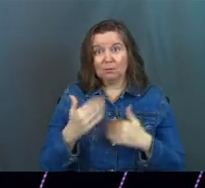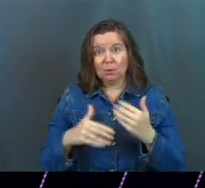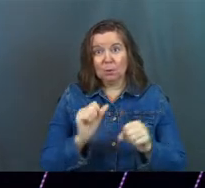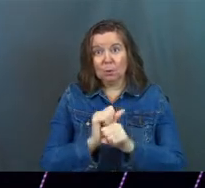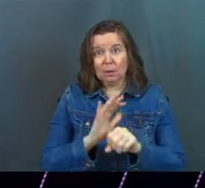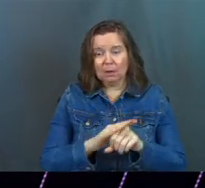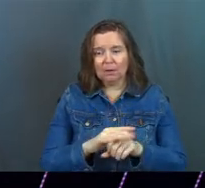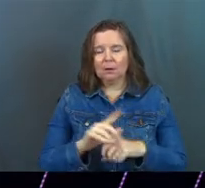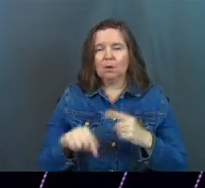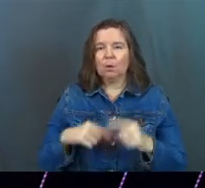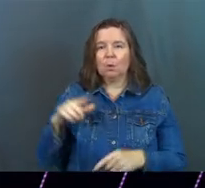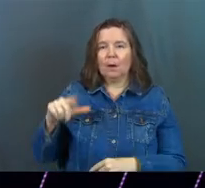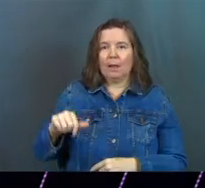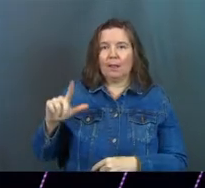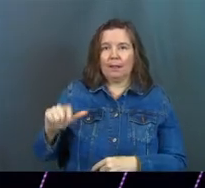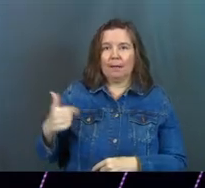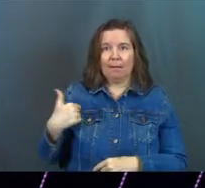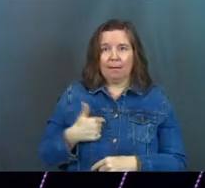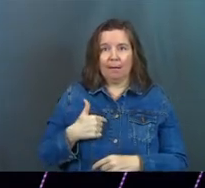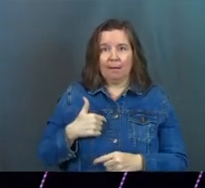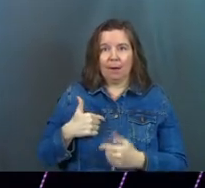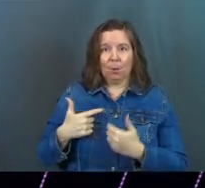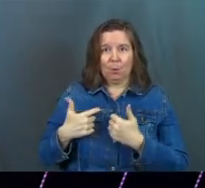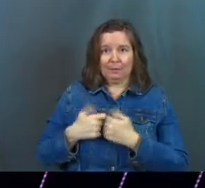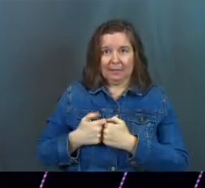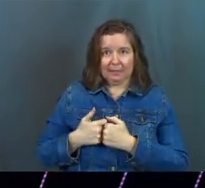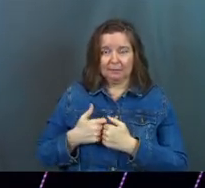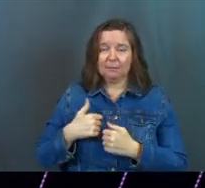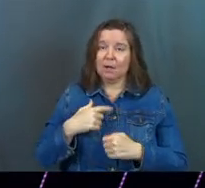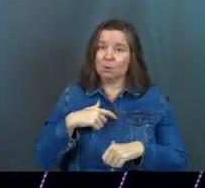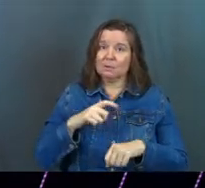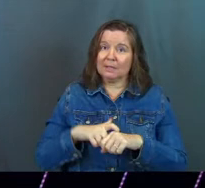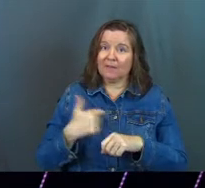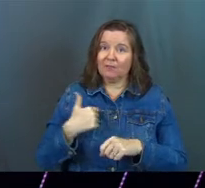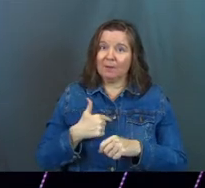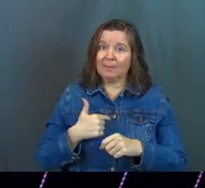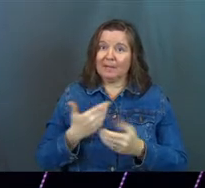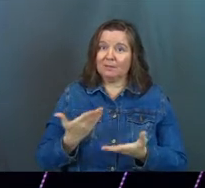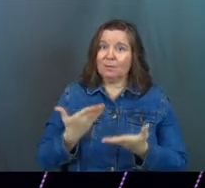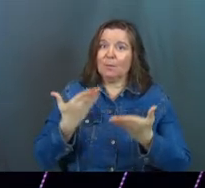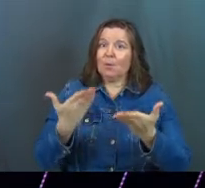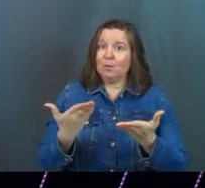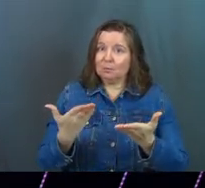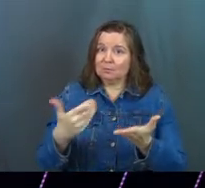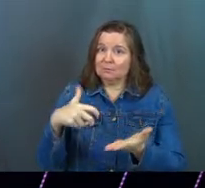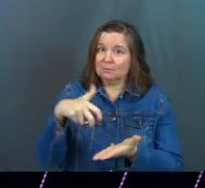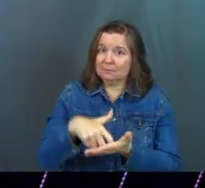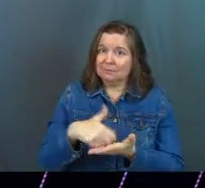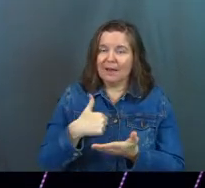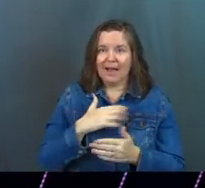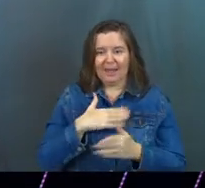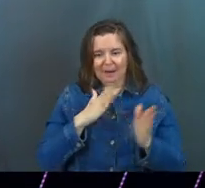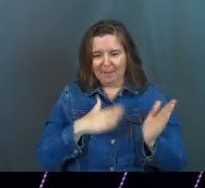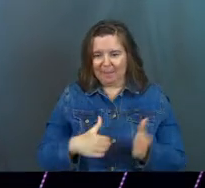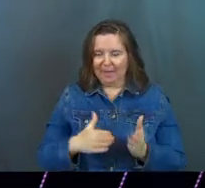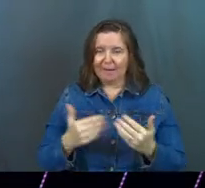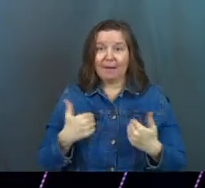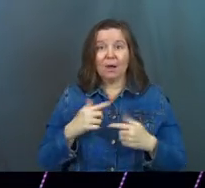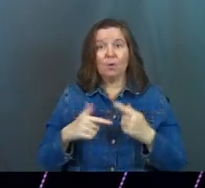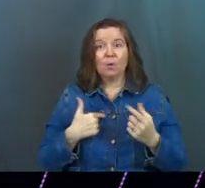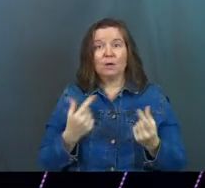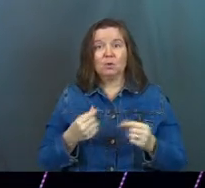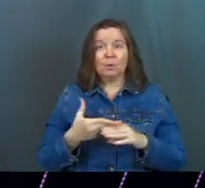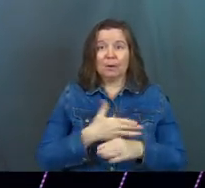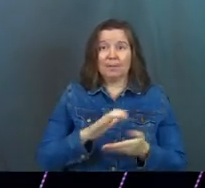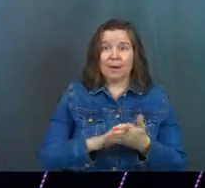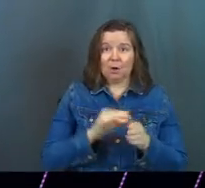When Linda and I were dating, and it was time for me to pop the question, I had a whole plan. When we